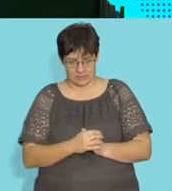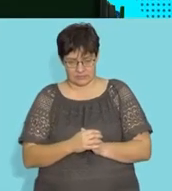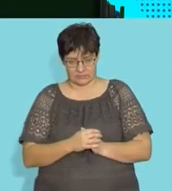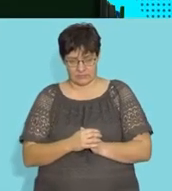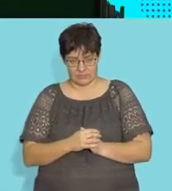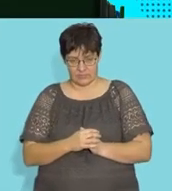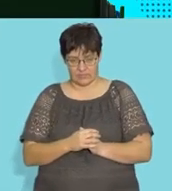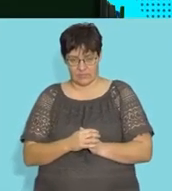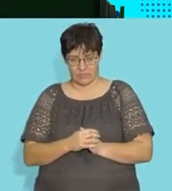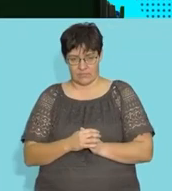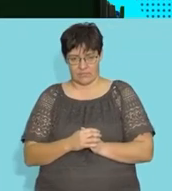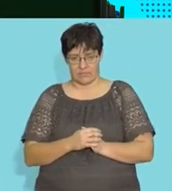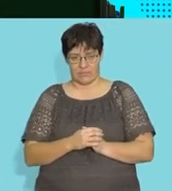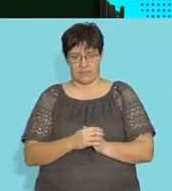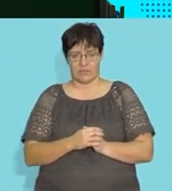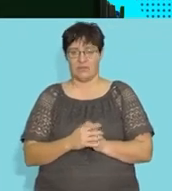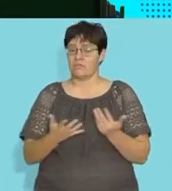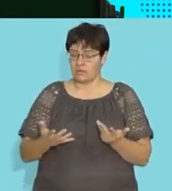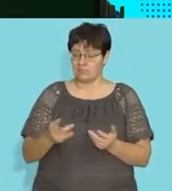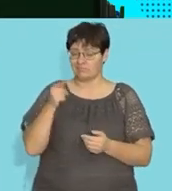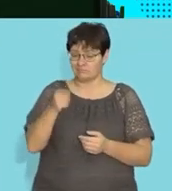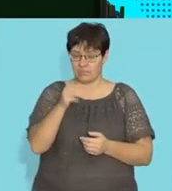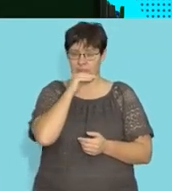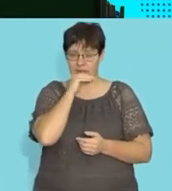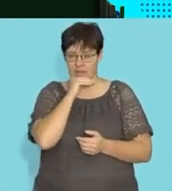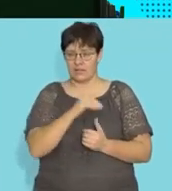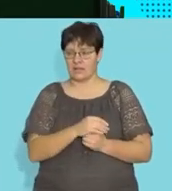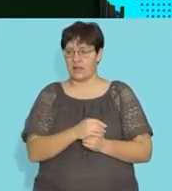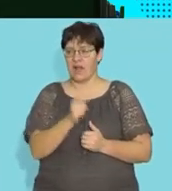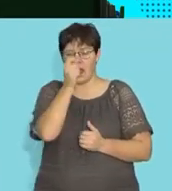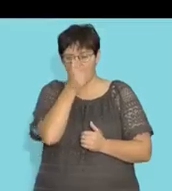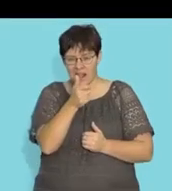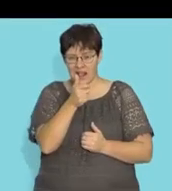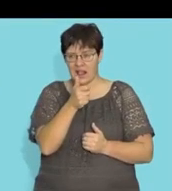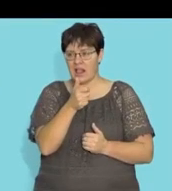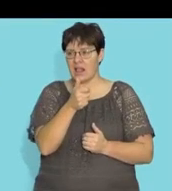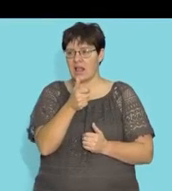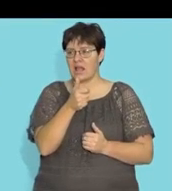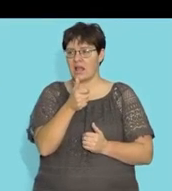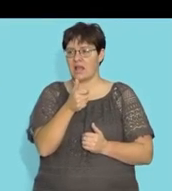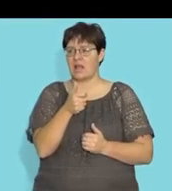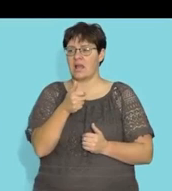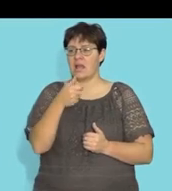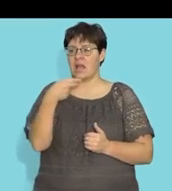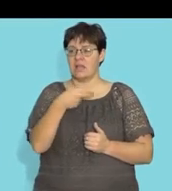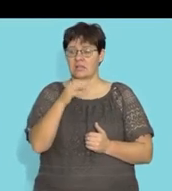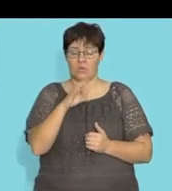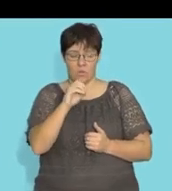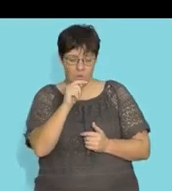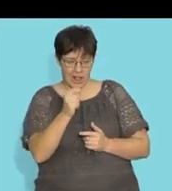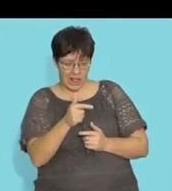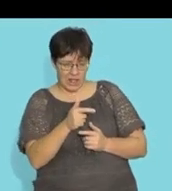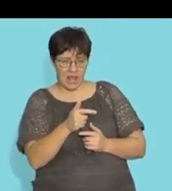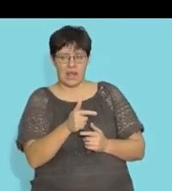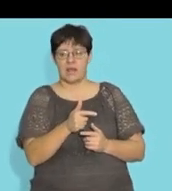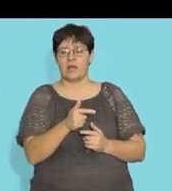hydroxide ion concentration, which then means that little bit of hydronium ion concentration there